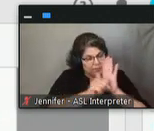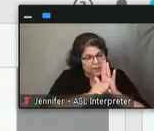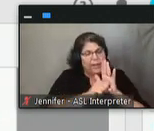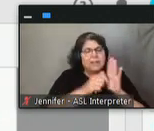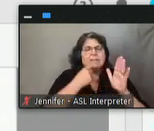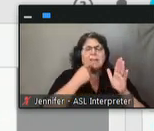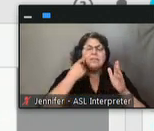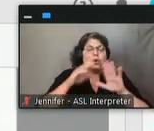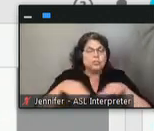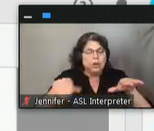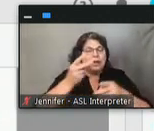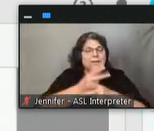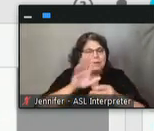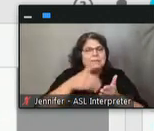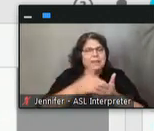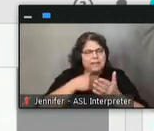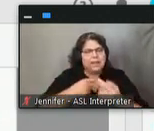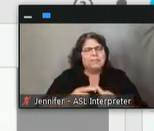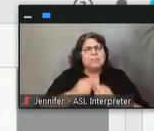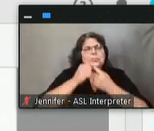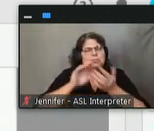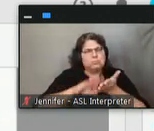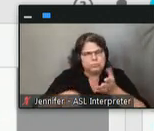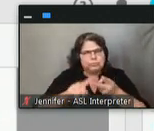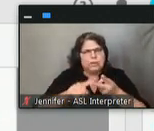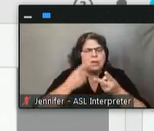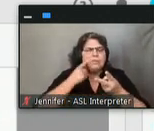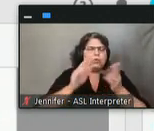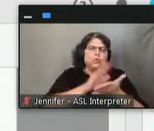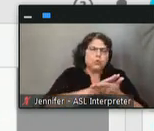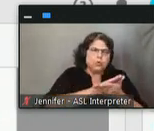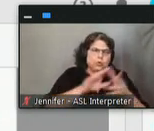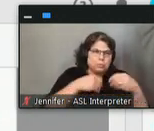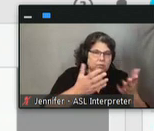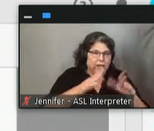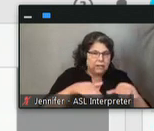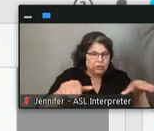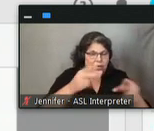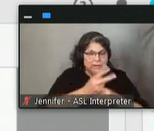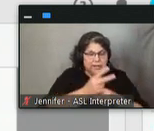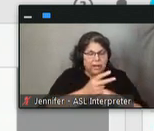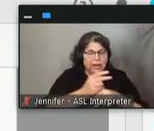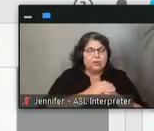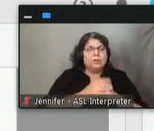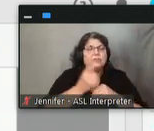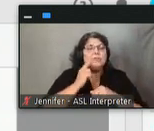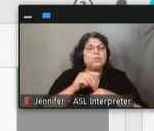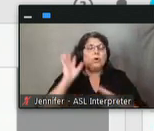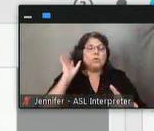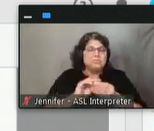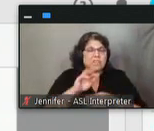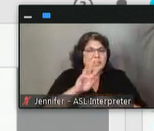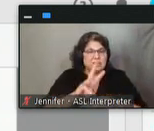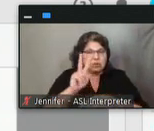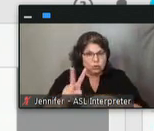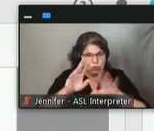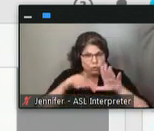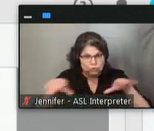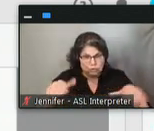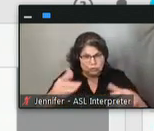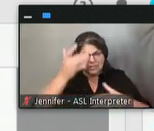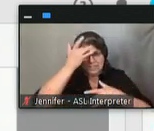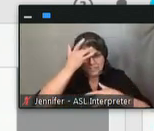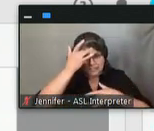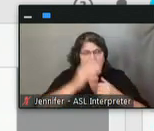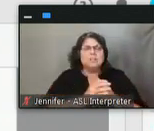care centers and for schools to also provide child care. So of these 62 cases, 25 have occurred